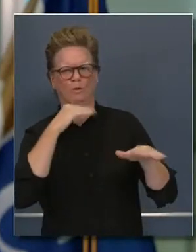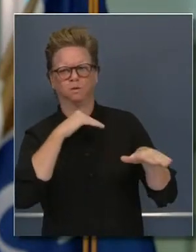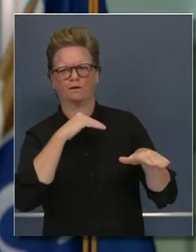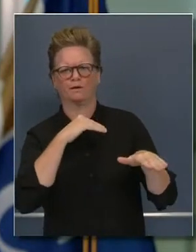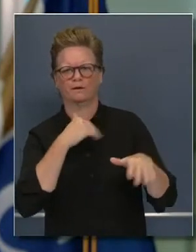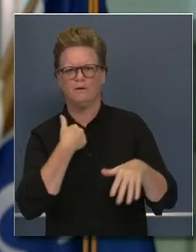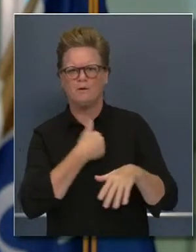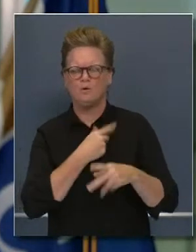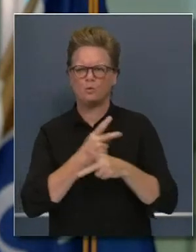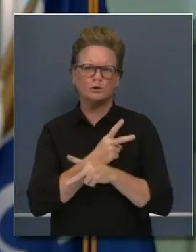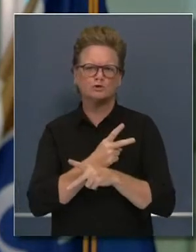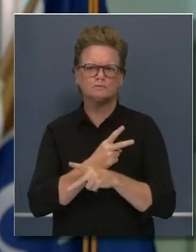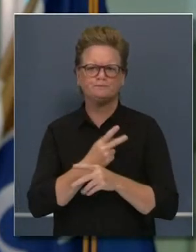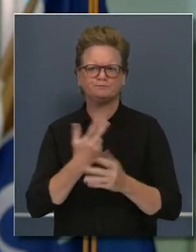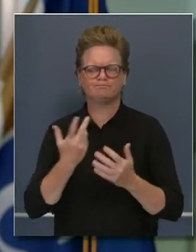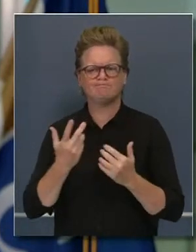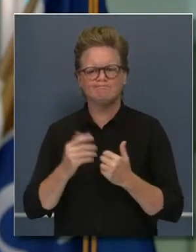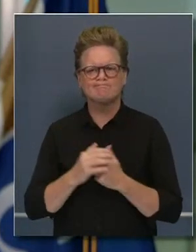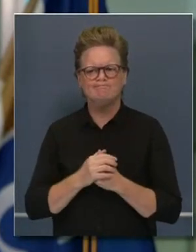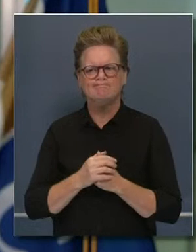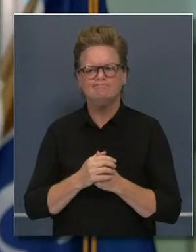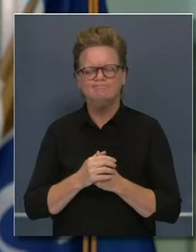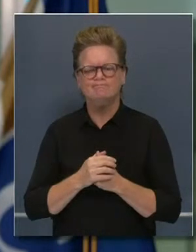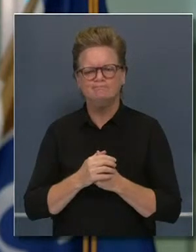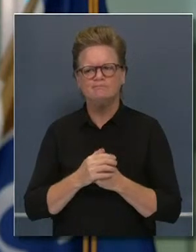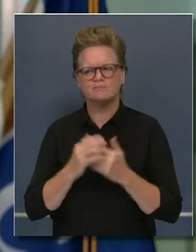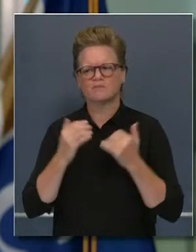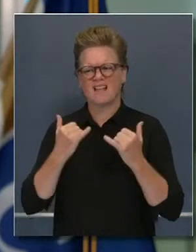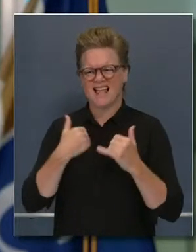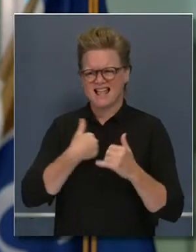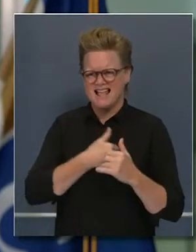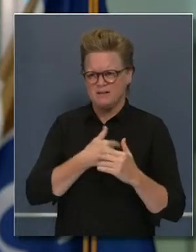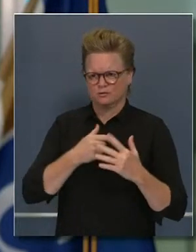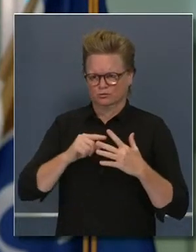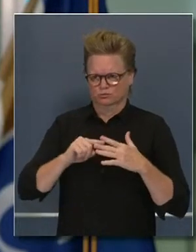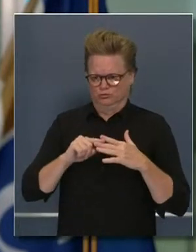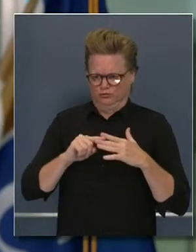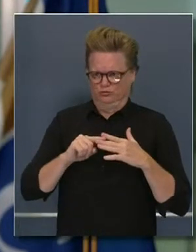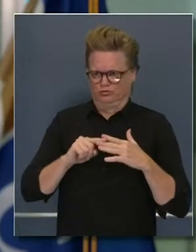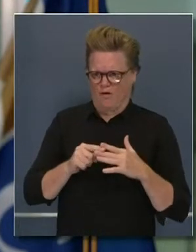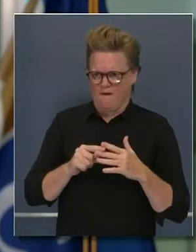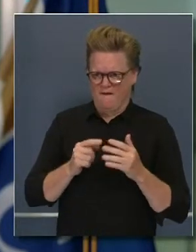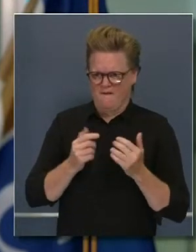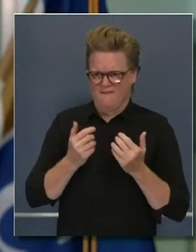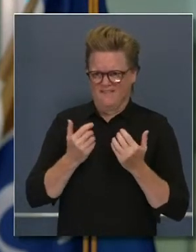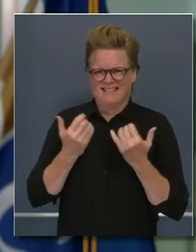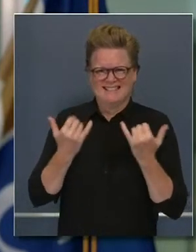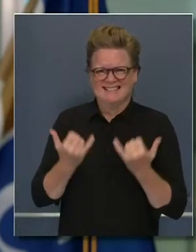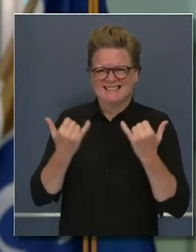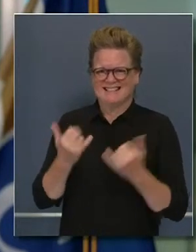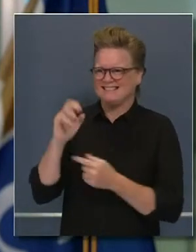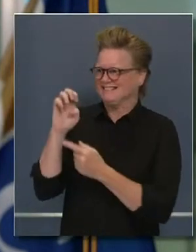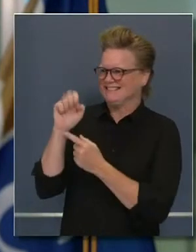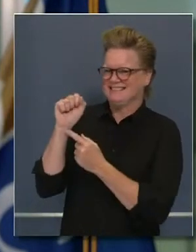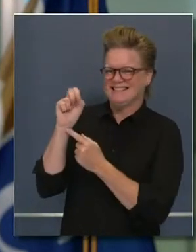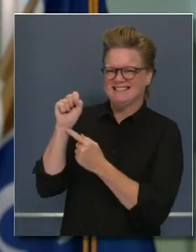have suggested, we're just entering into fire season this year. Ryan Hill, CBS 13.